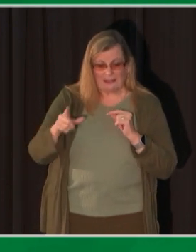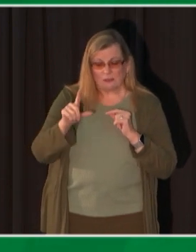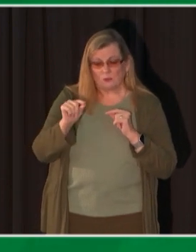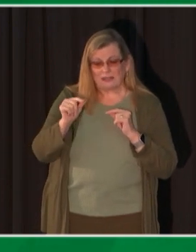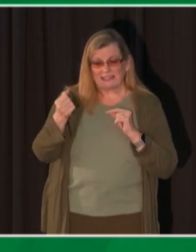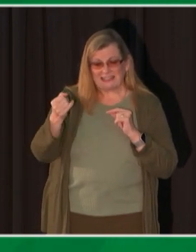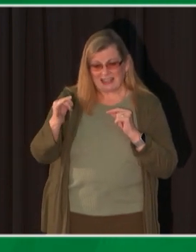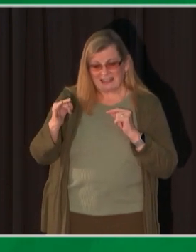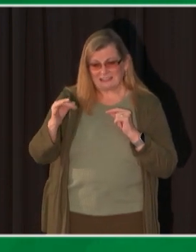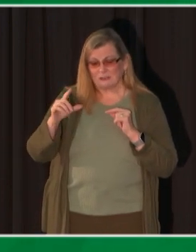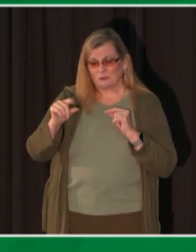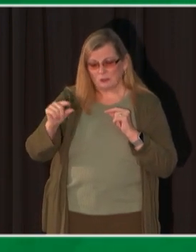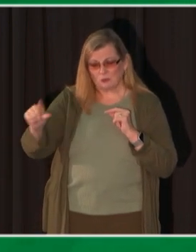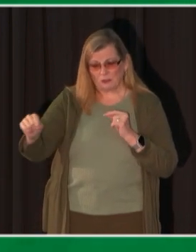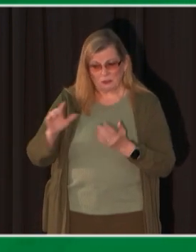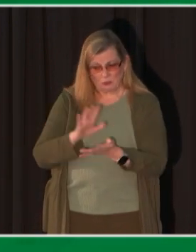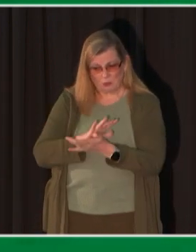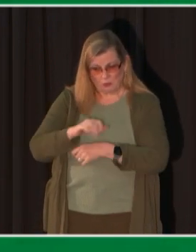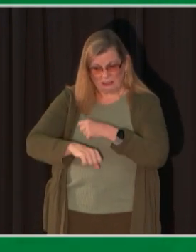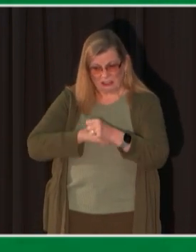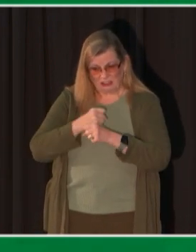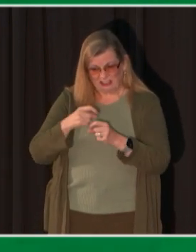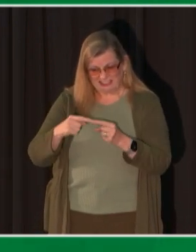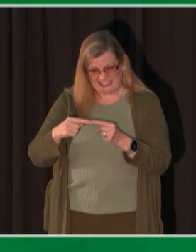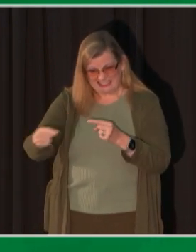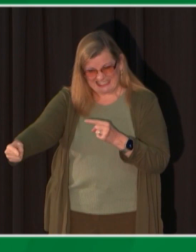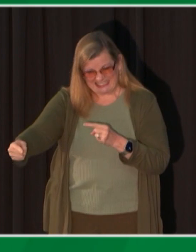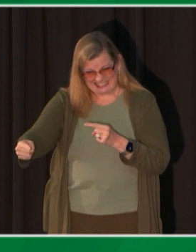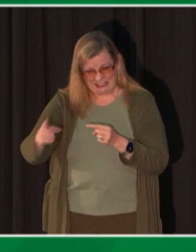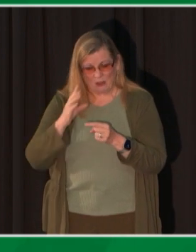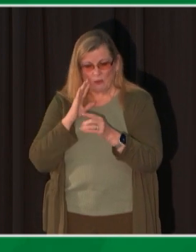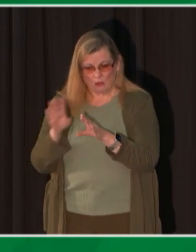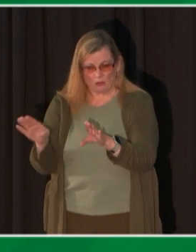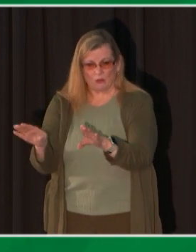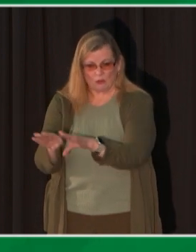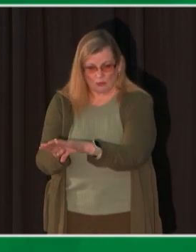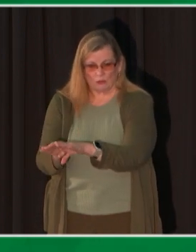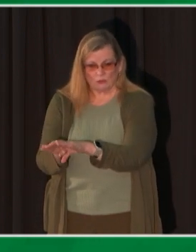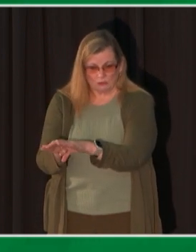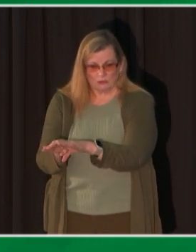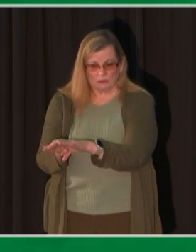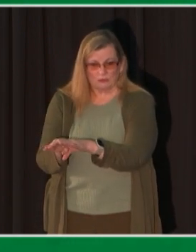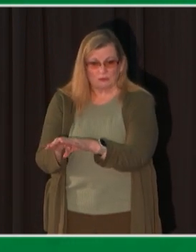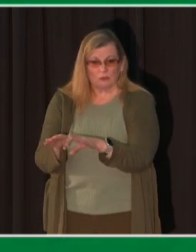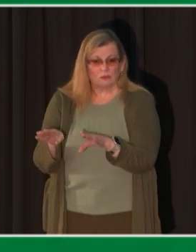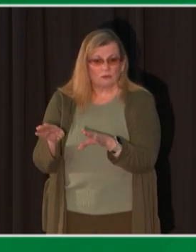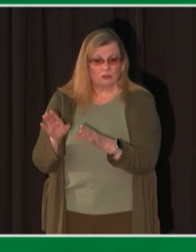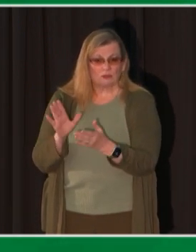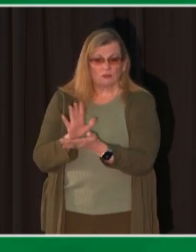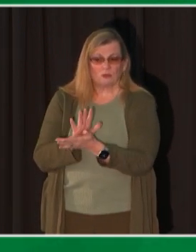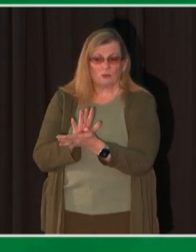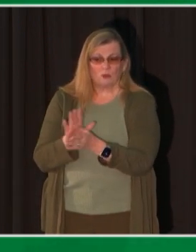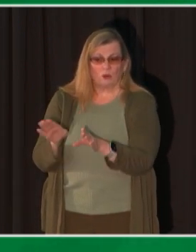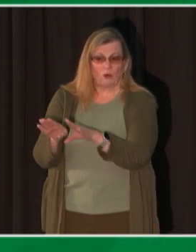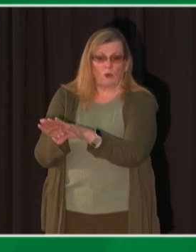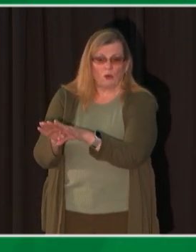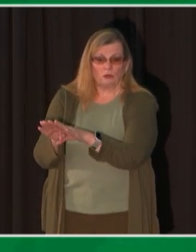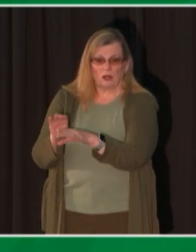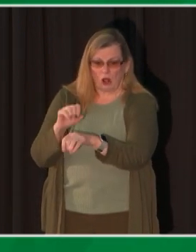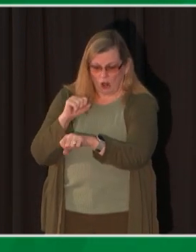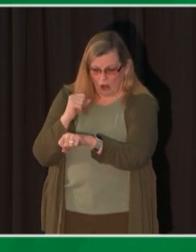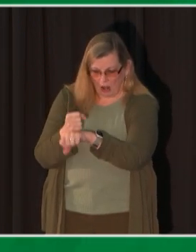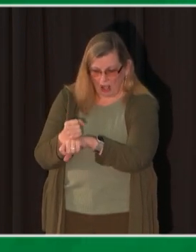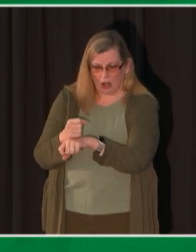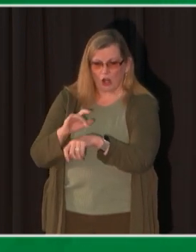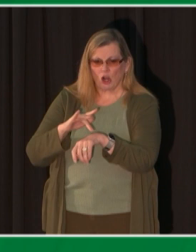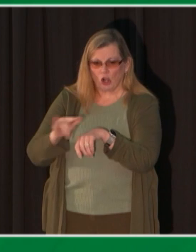2019-2020 school year. We will close our school year early. DCPS will close on May